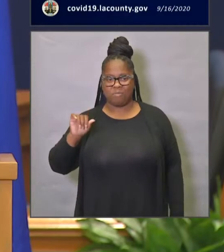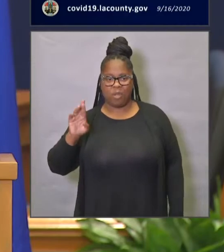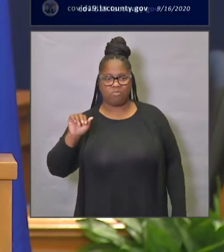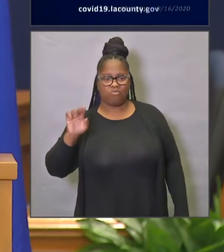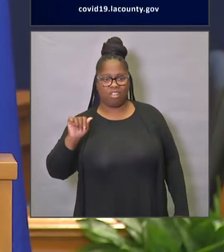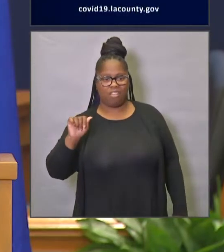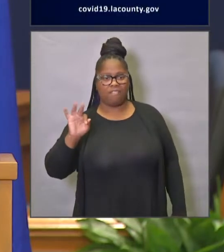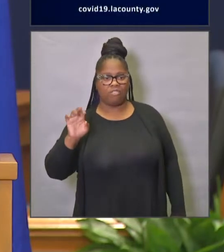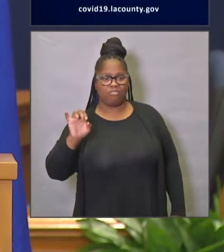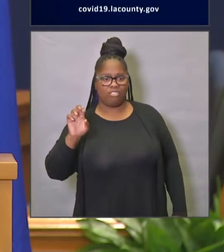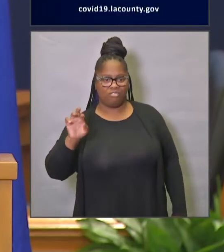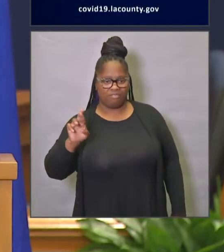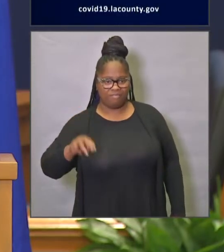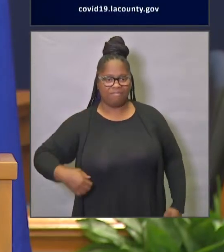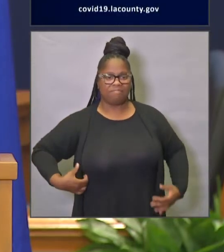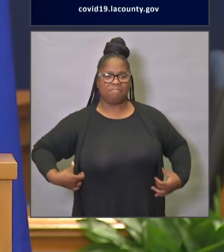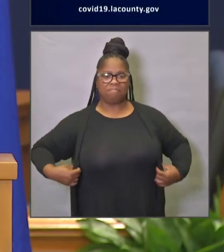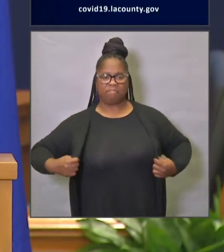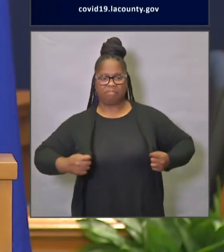Ferreira.